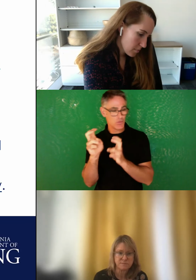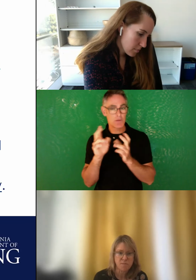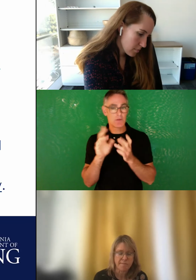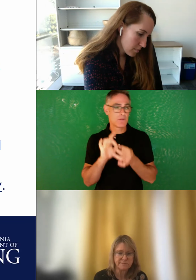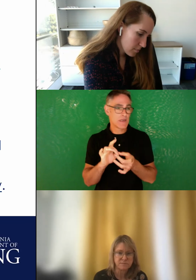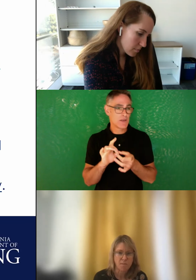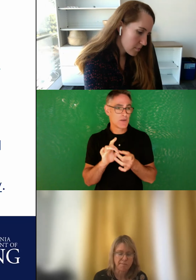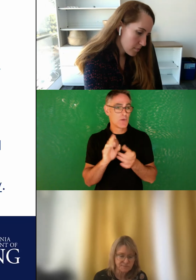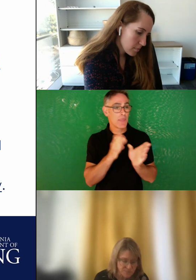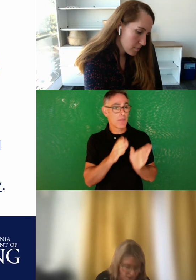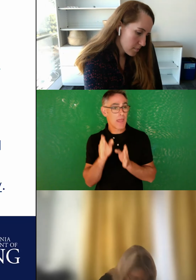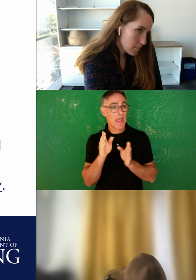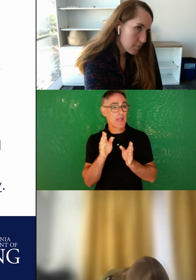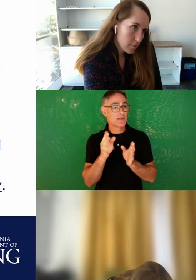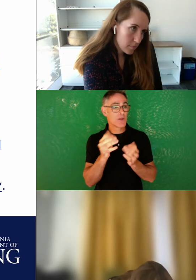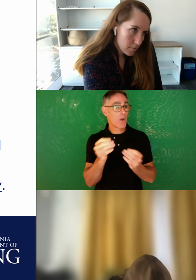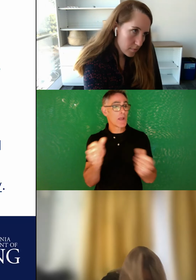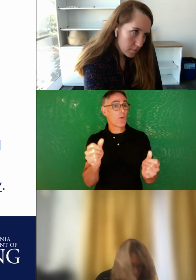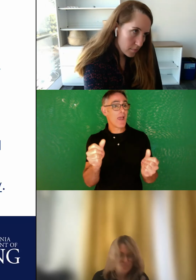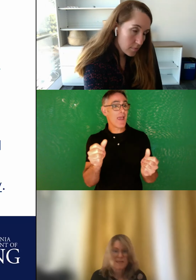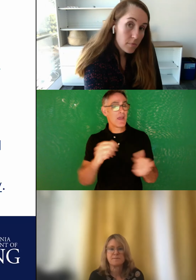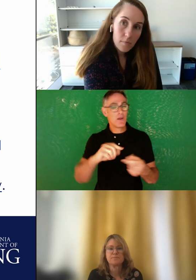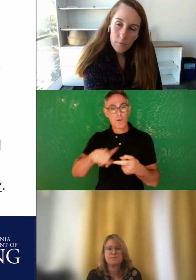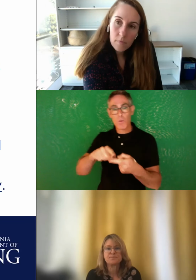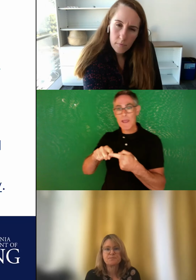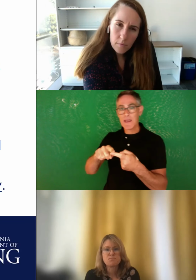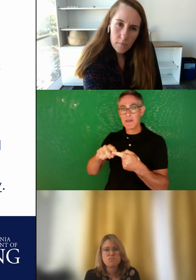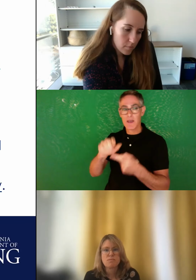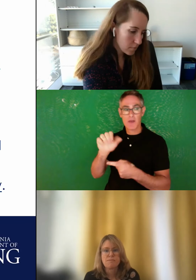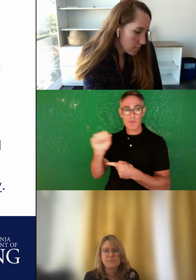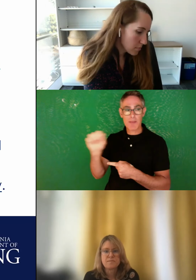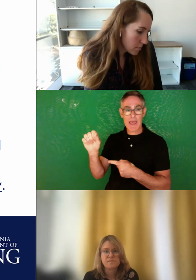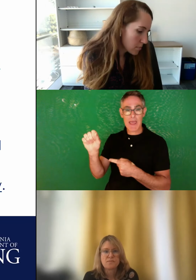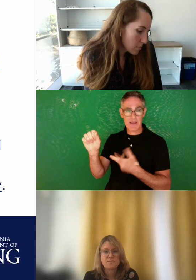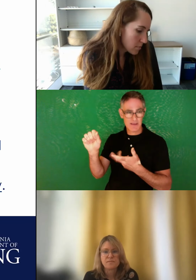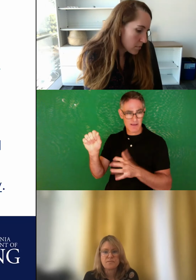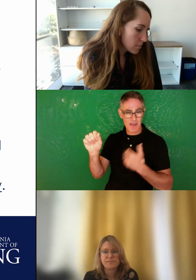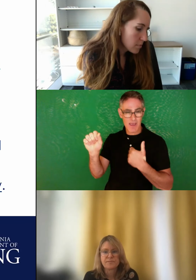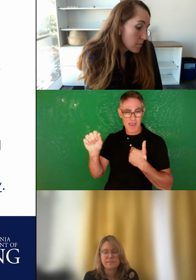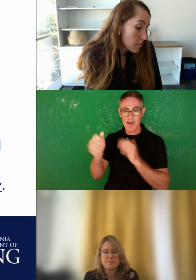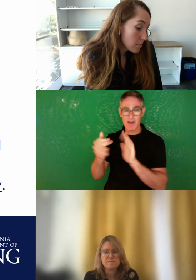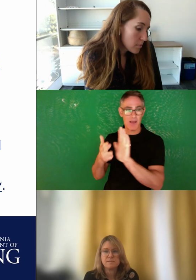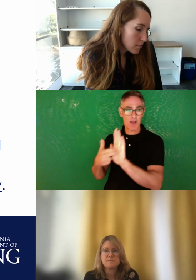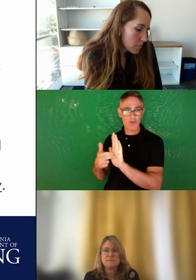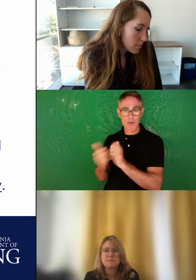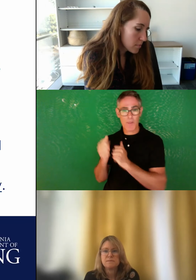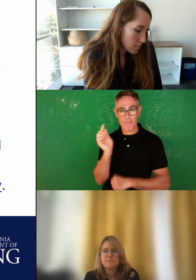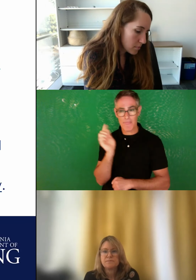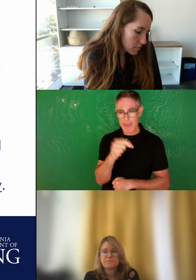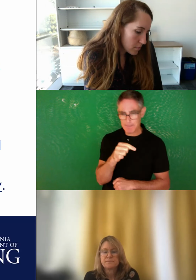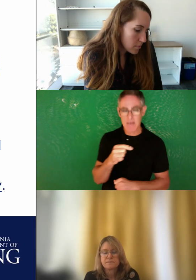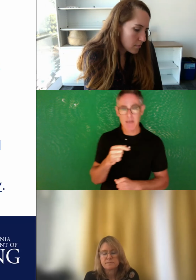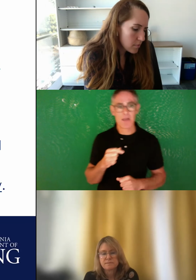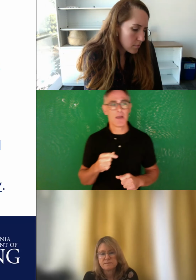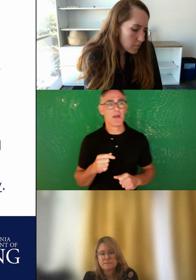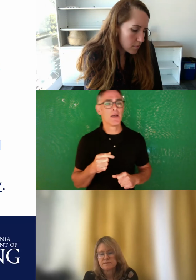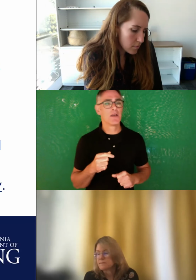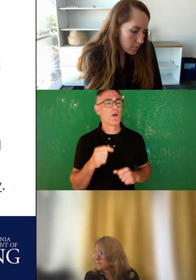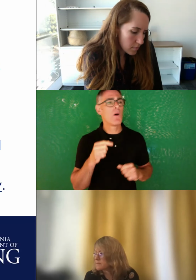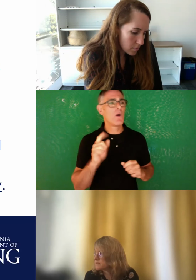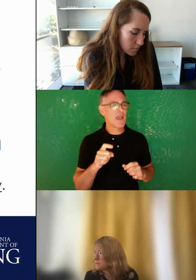going away when a AAA has had a contract with them. And so agreements have to